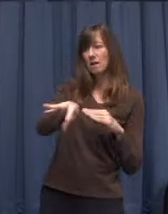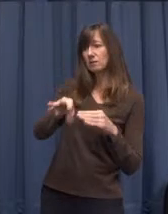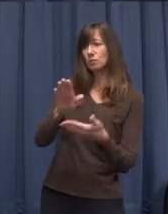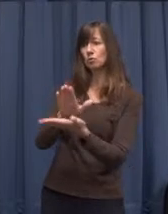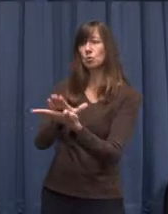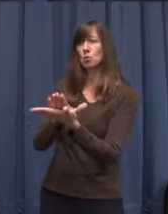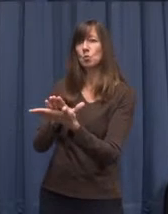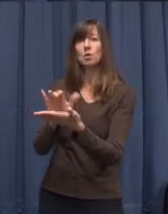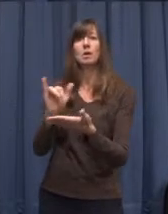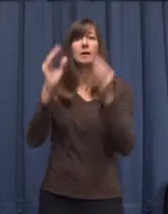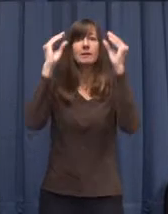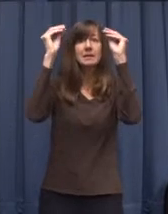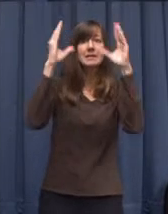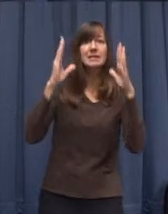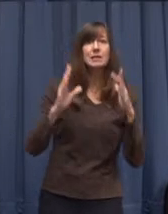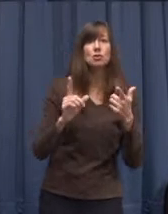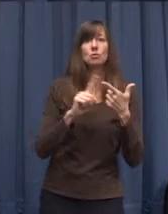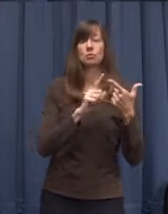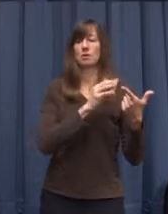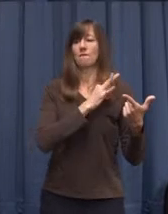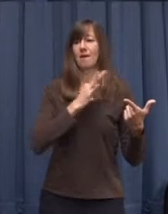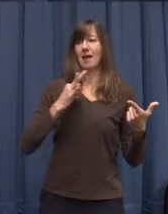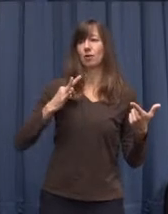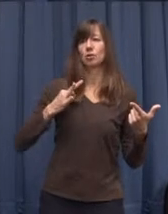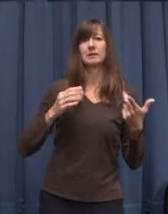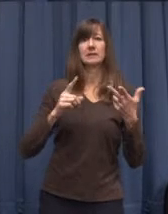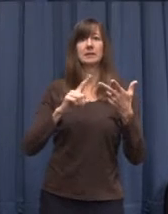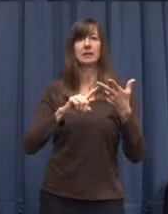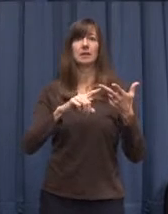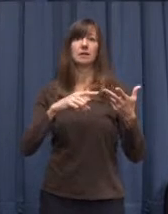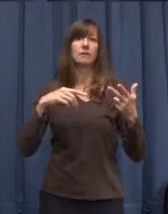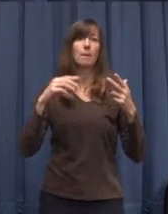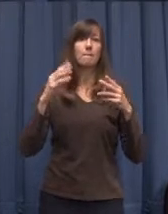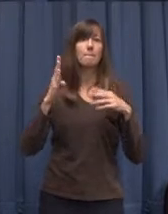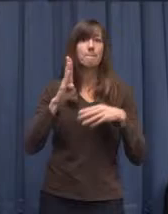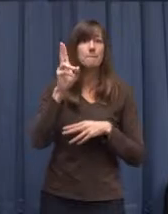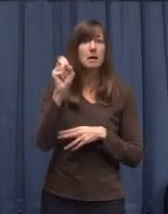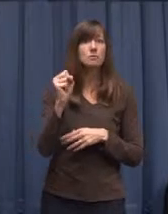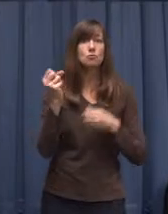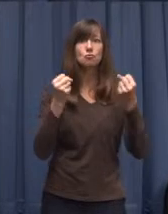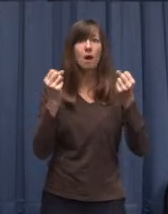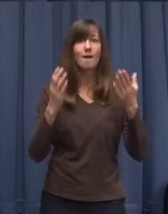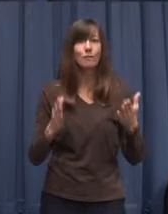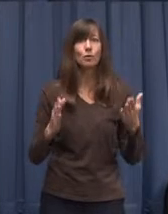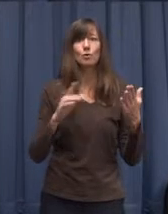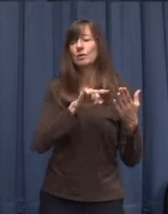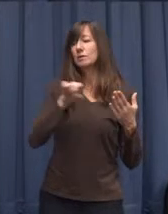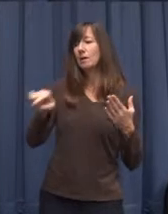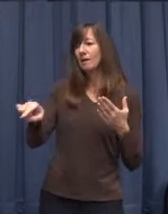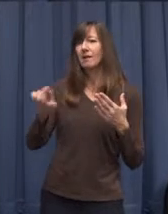members causing issues with the schools rather than actually seeing the schools themselves as the transmission point.